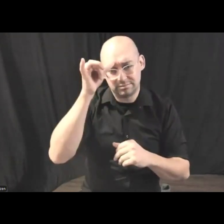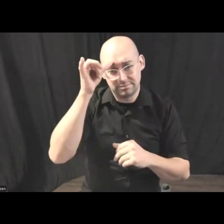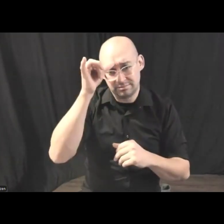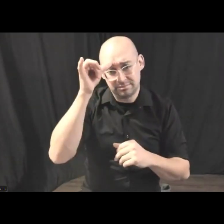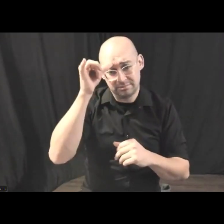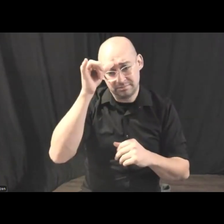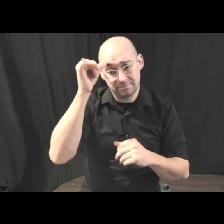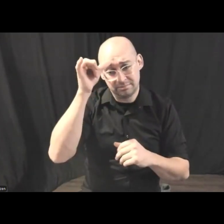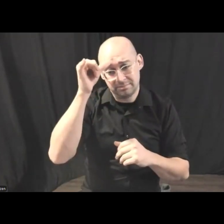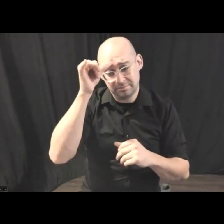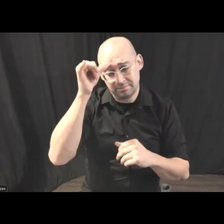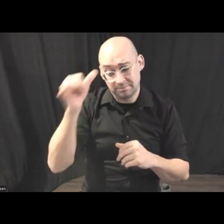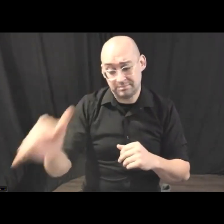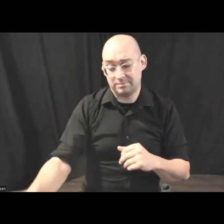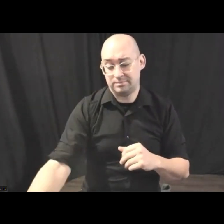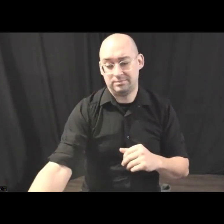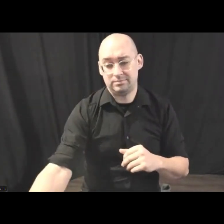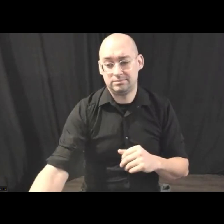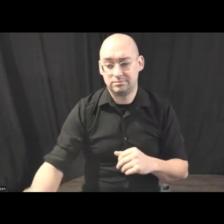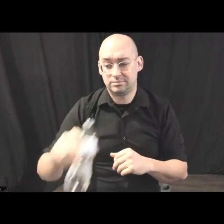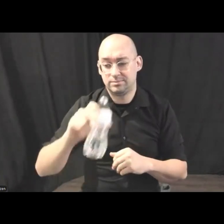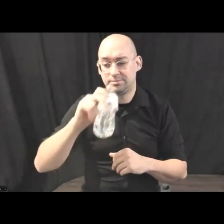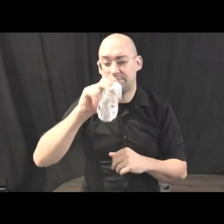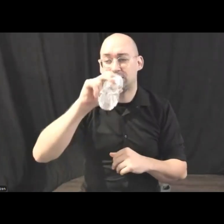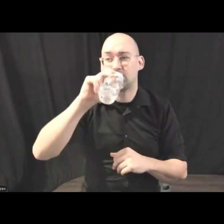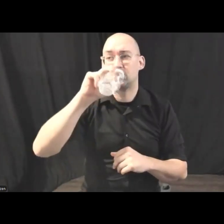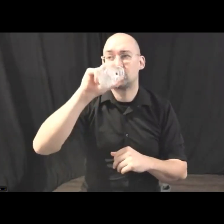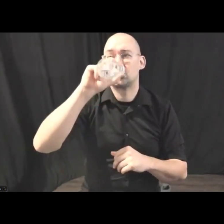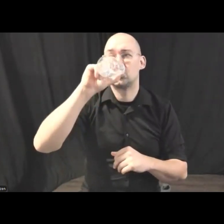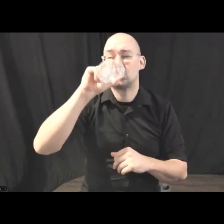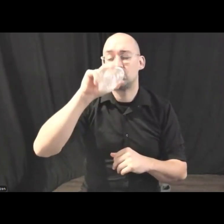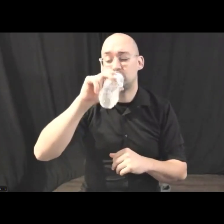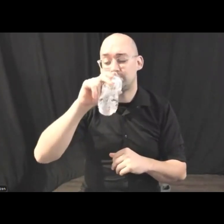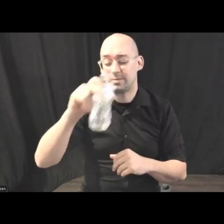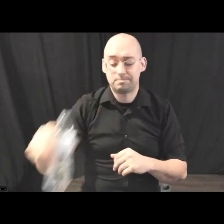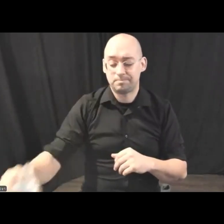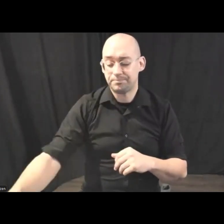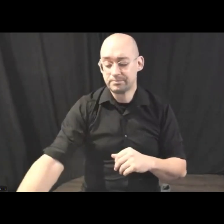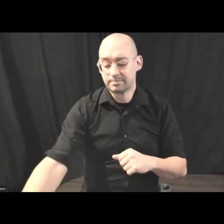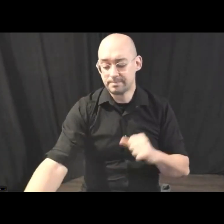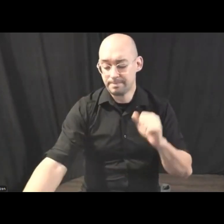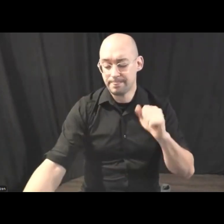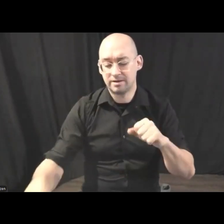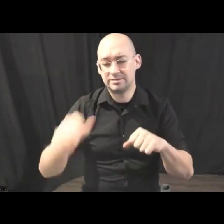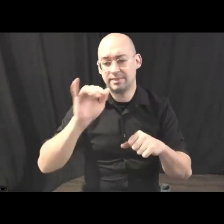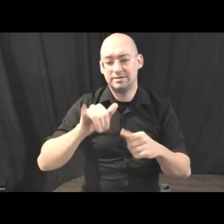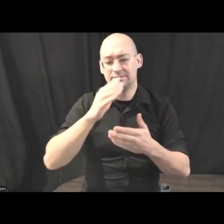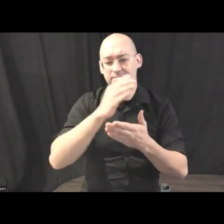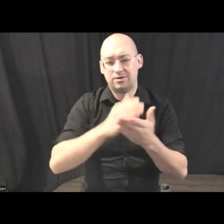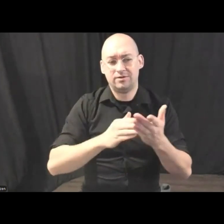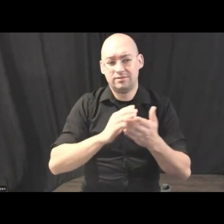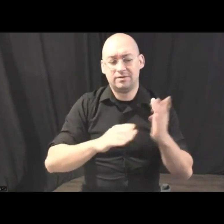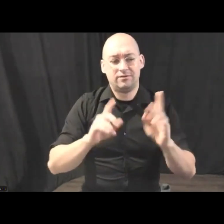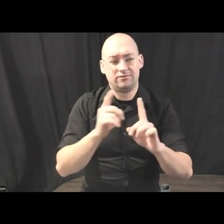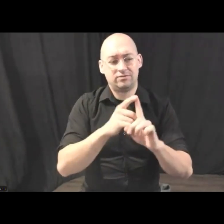I'll definitely say that there are components of it, right, that exist today. So first thing that various,